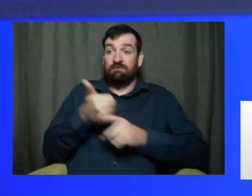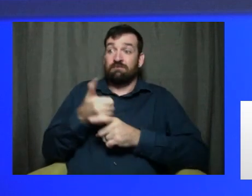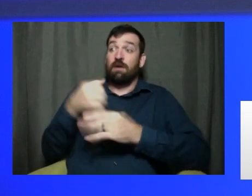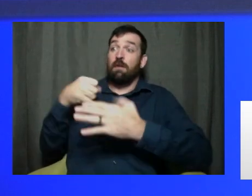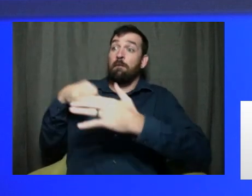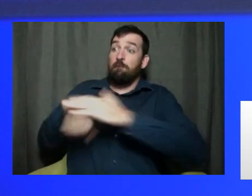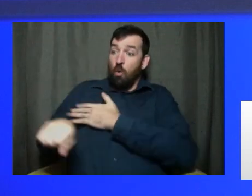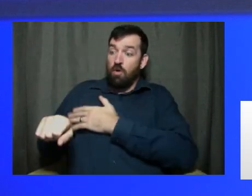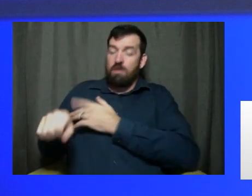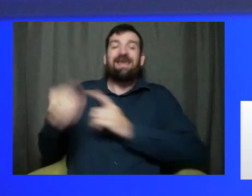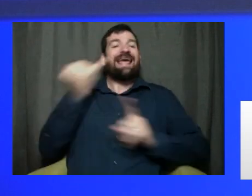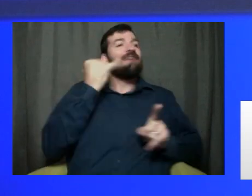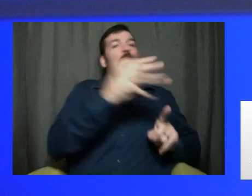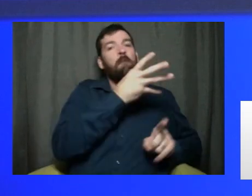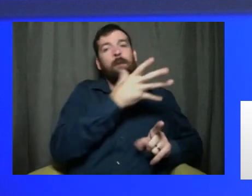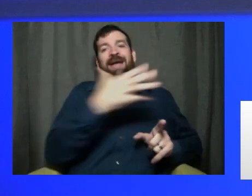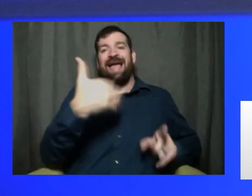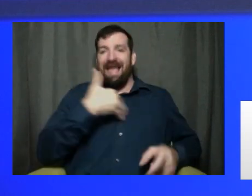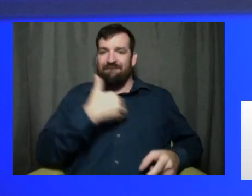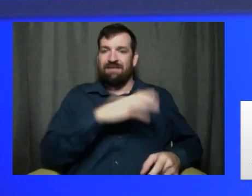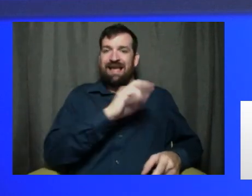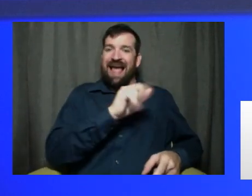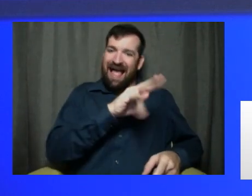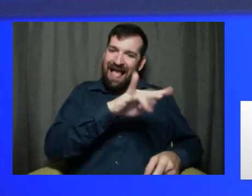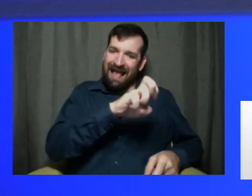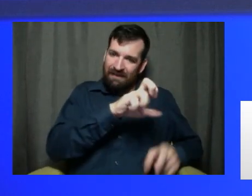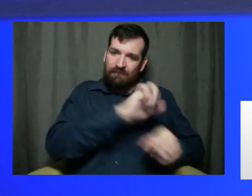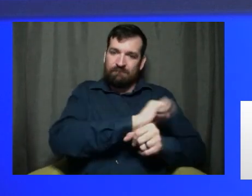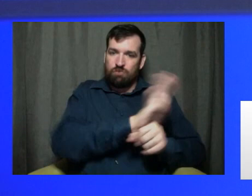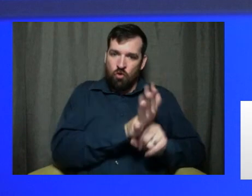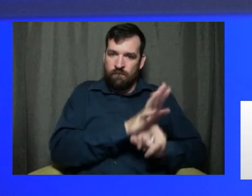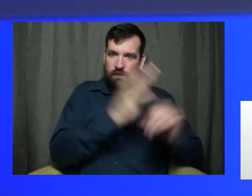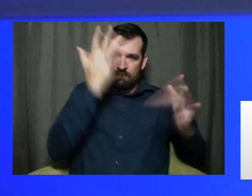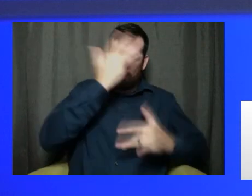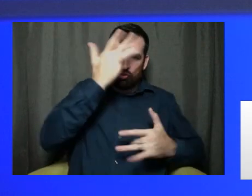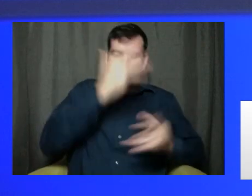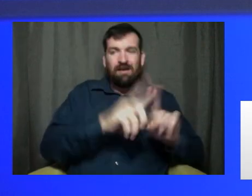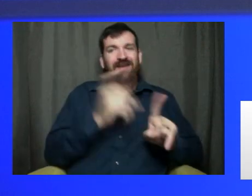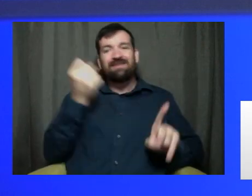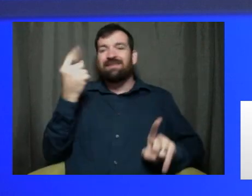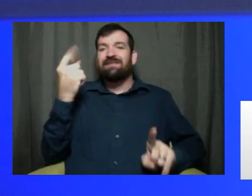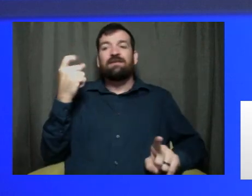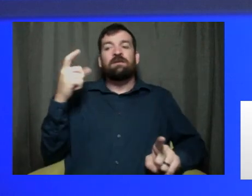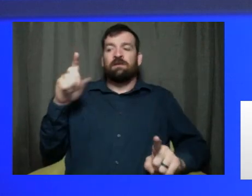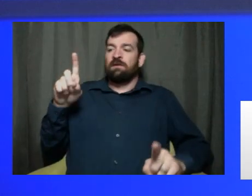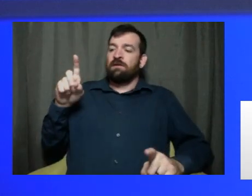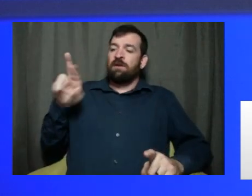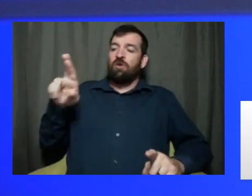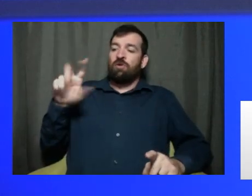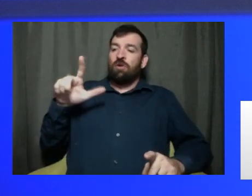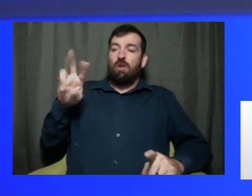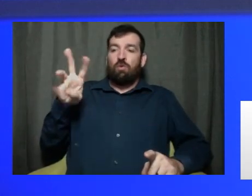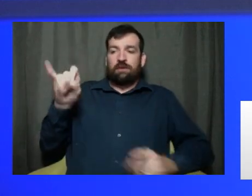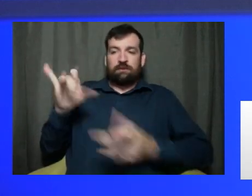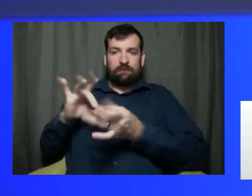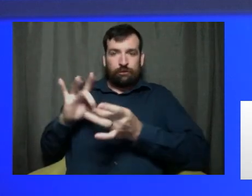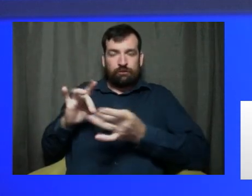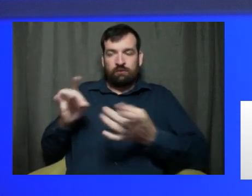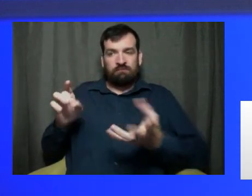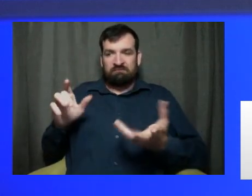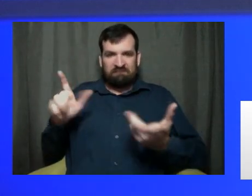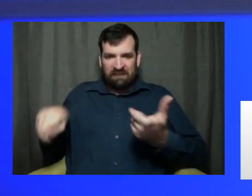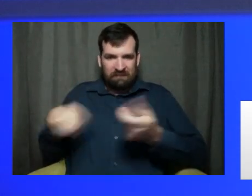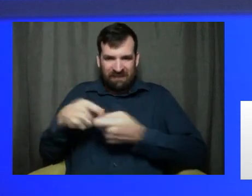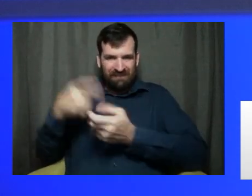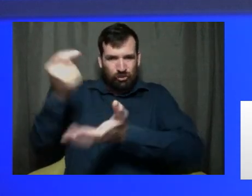COVID or thought to have active COVID before they discharged. That because, like Dr. Lewis was saying, we don't and didn't have a specific treatment